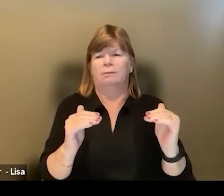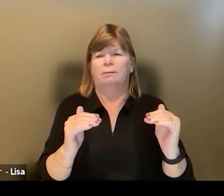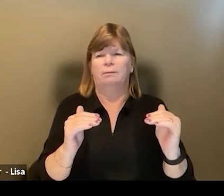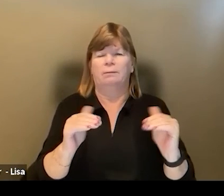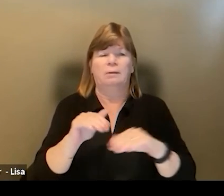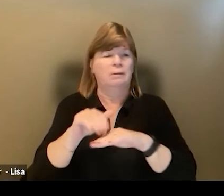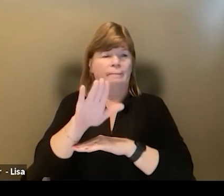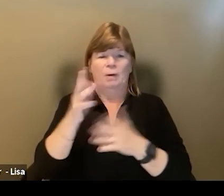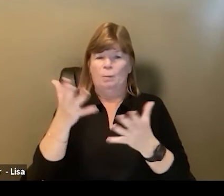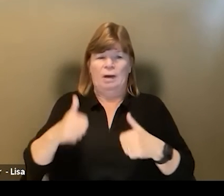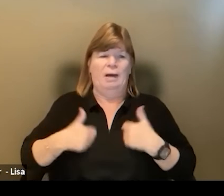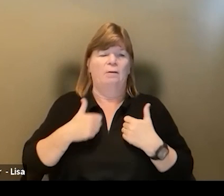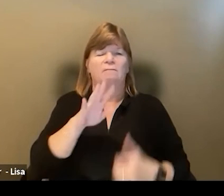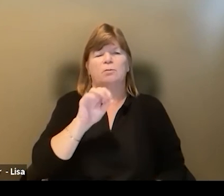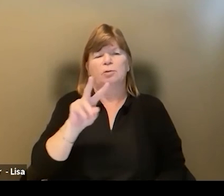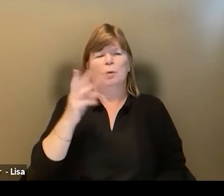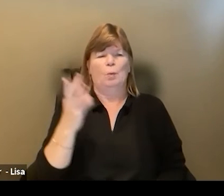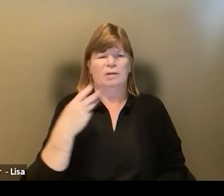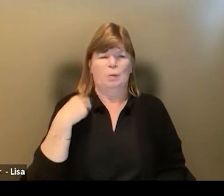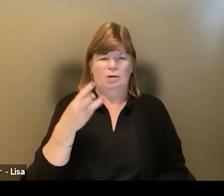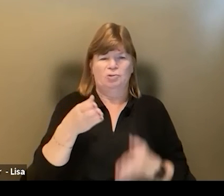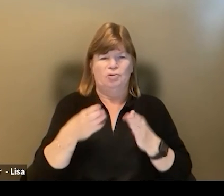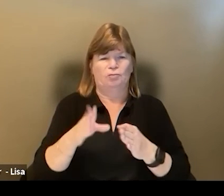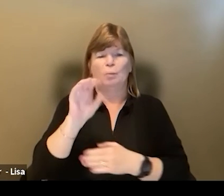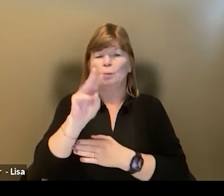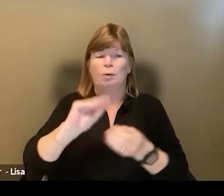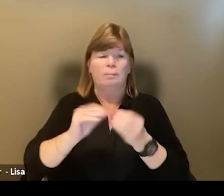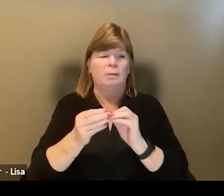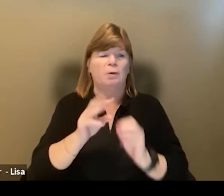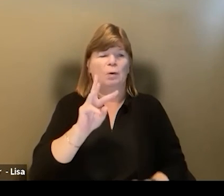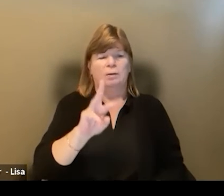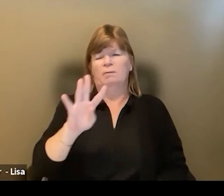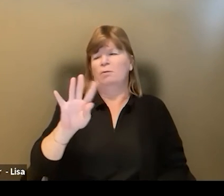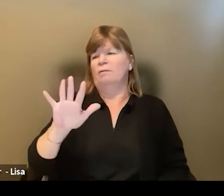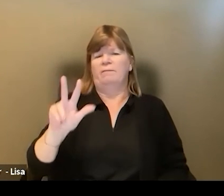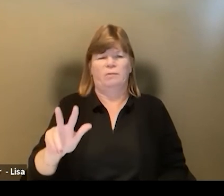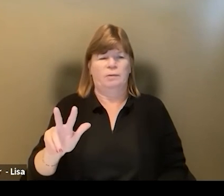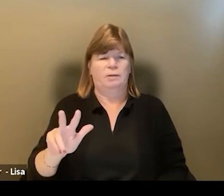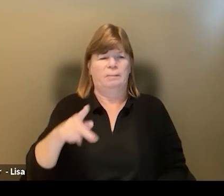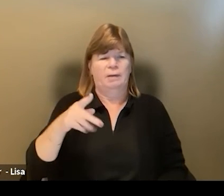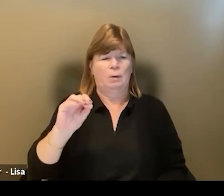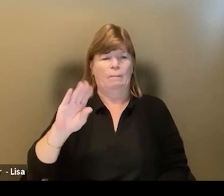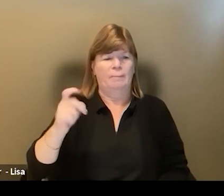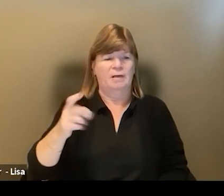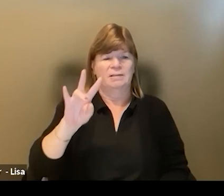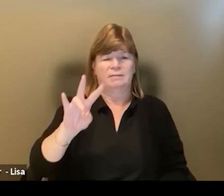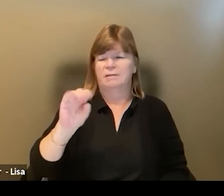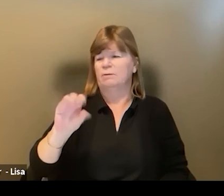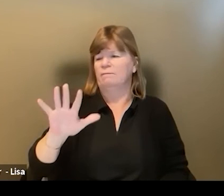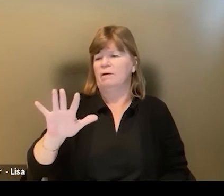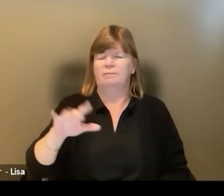And you will mail these to 402 West Washington Street, room West 453. And the PO box